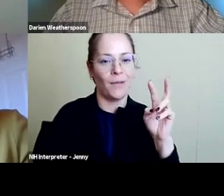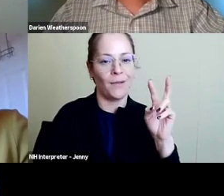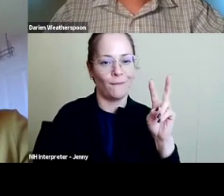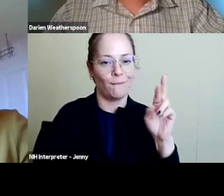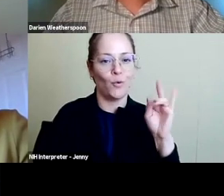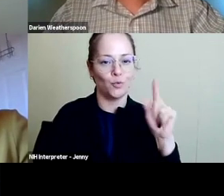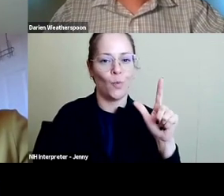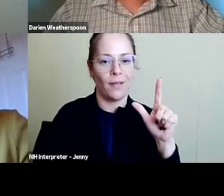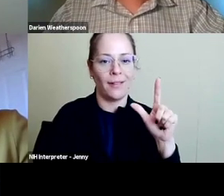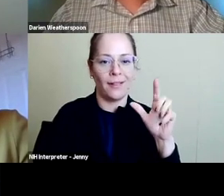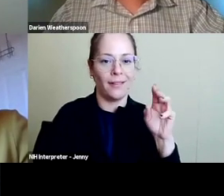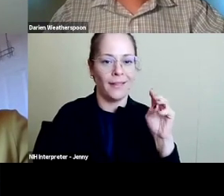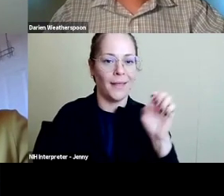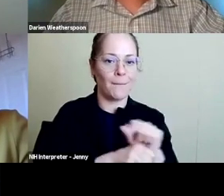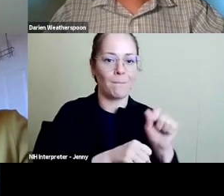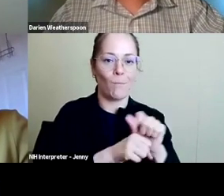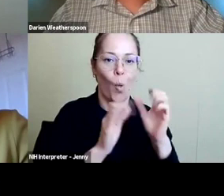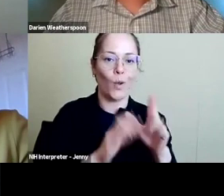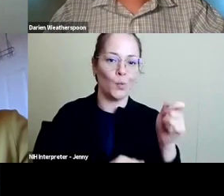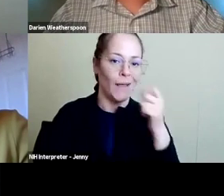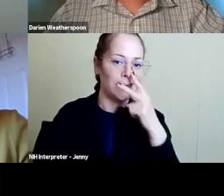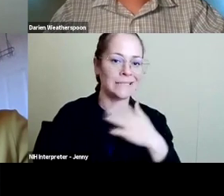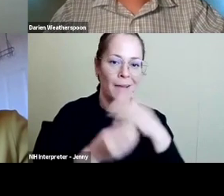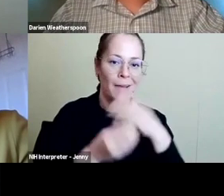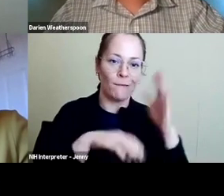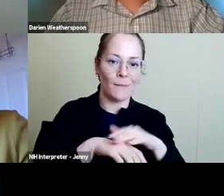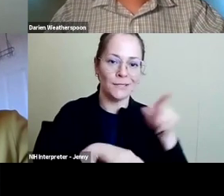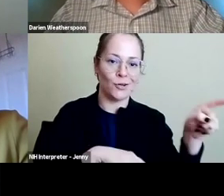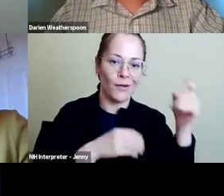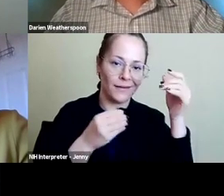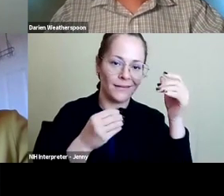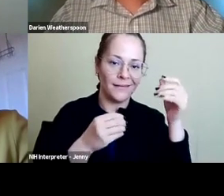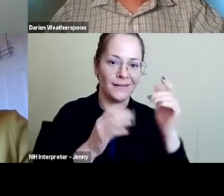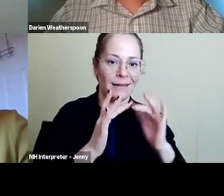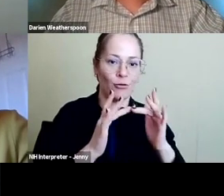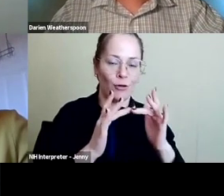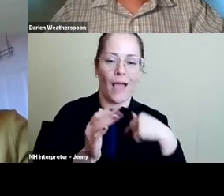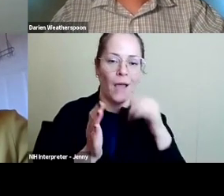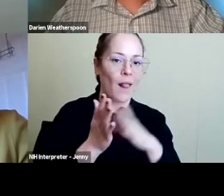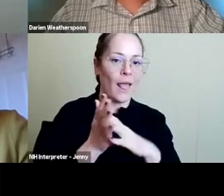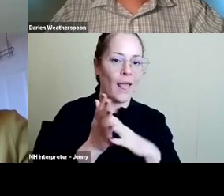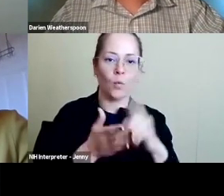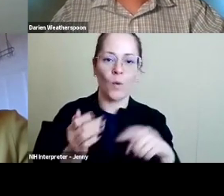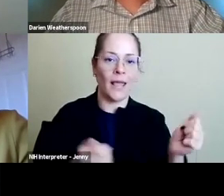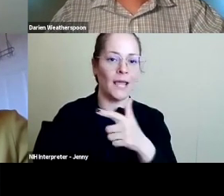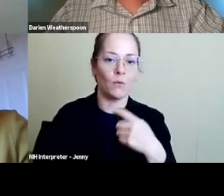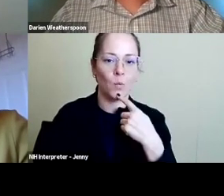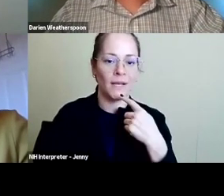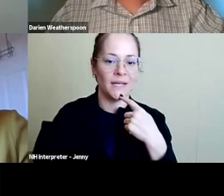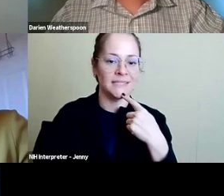anywhere and probably get our personal cell phone numbers through there too. I think echoing what everybody said, you